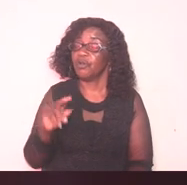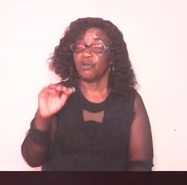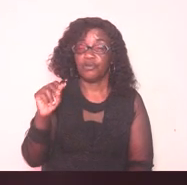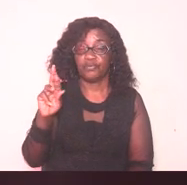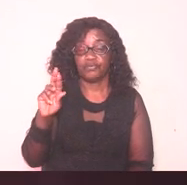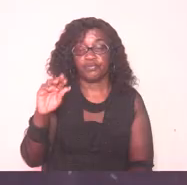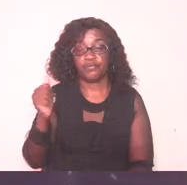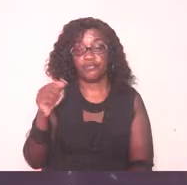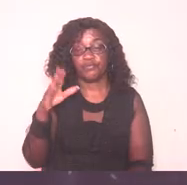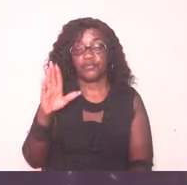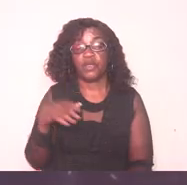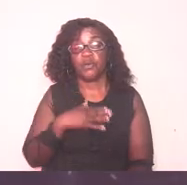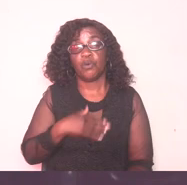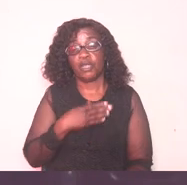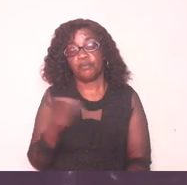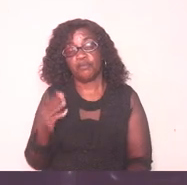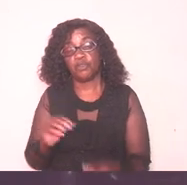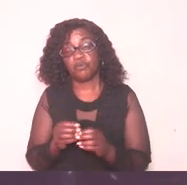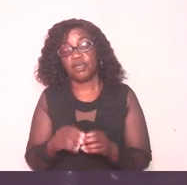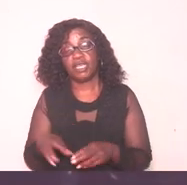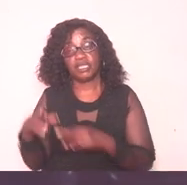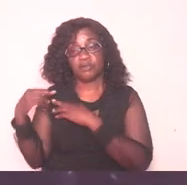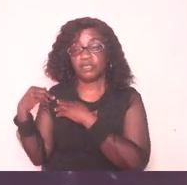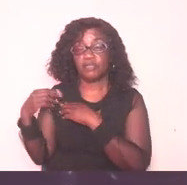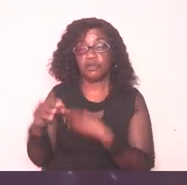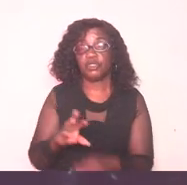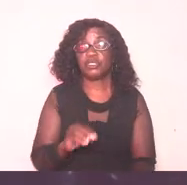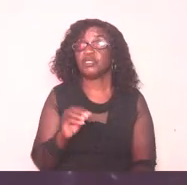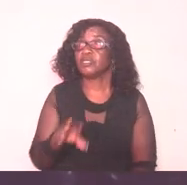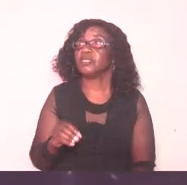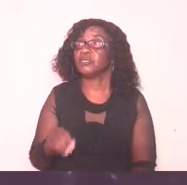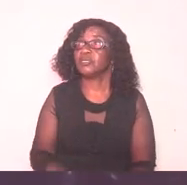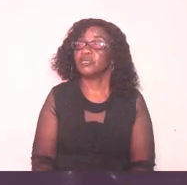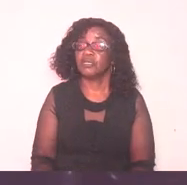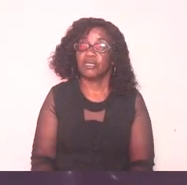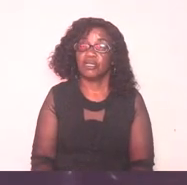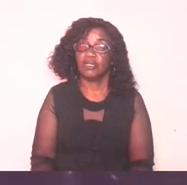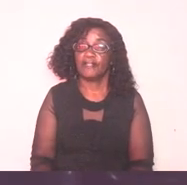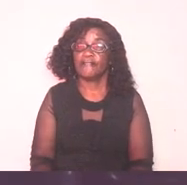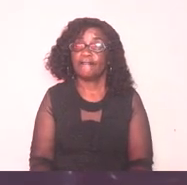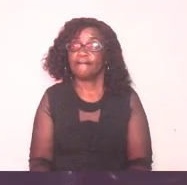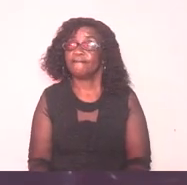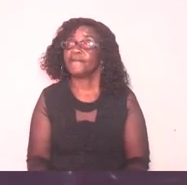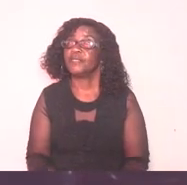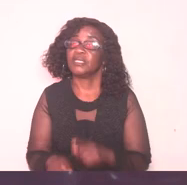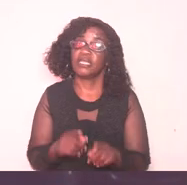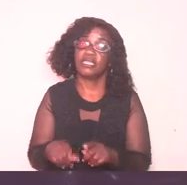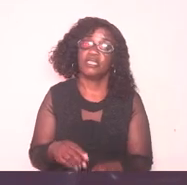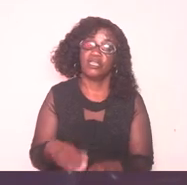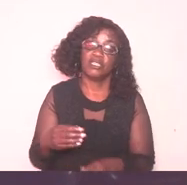to make responsible choices. We are advocating for a side of self-determination. We are saying